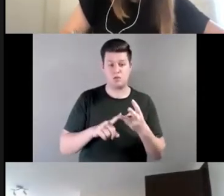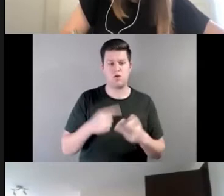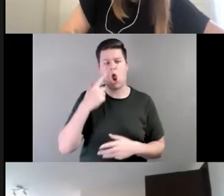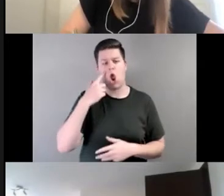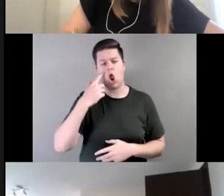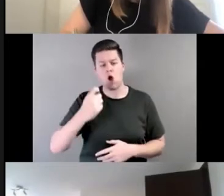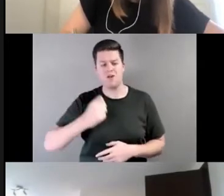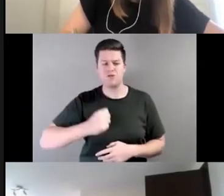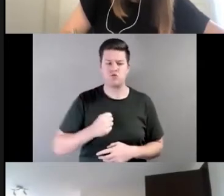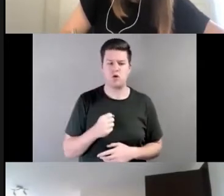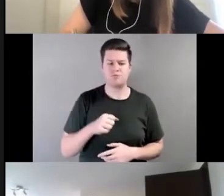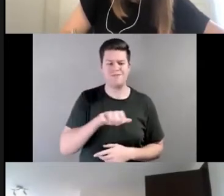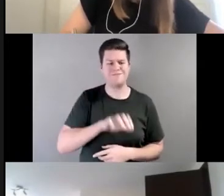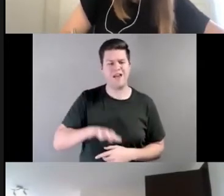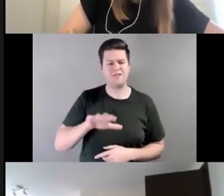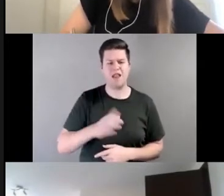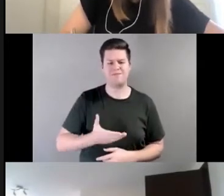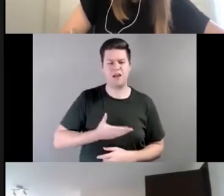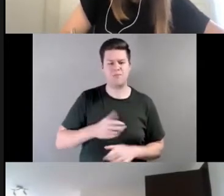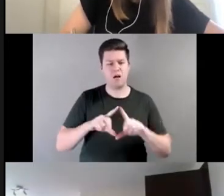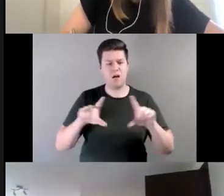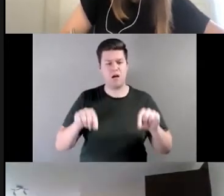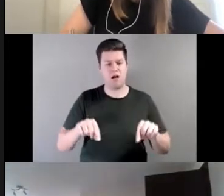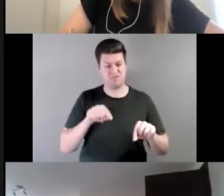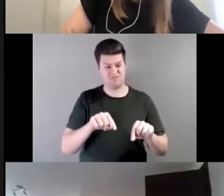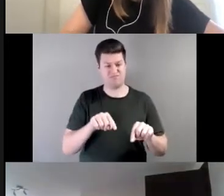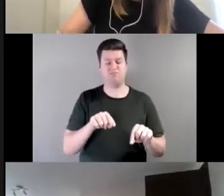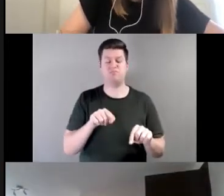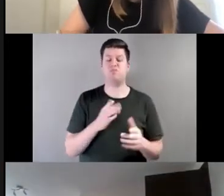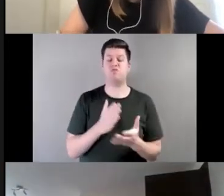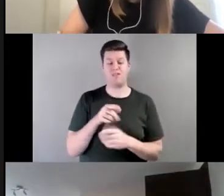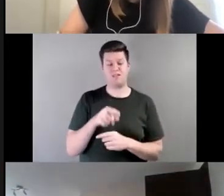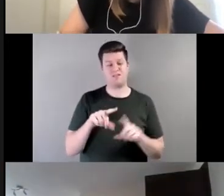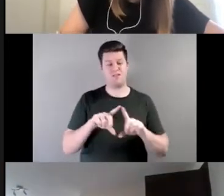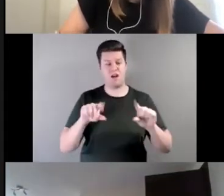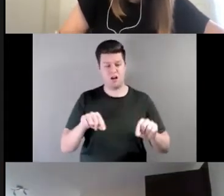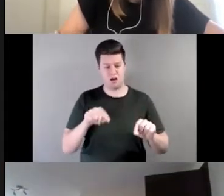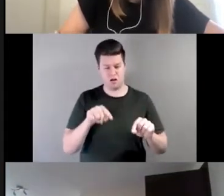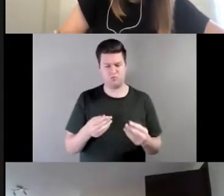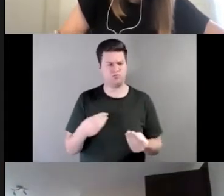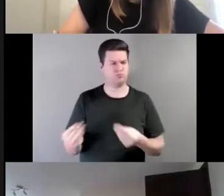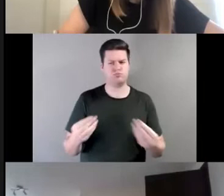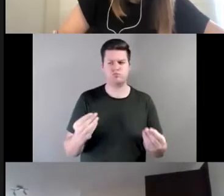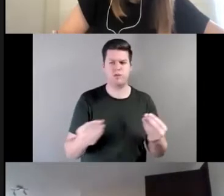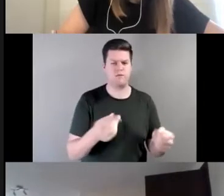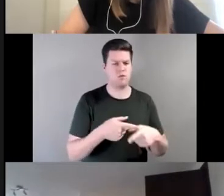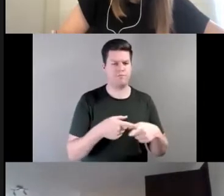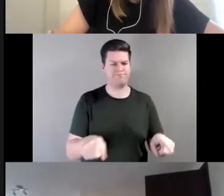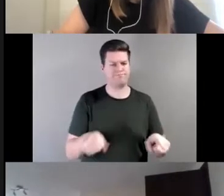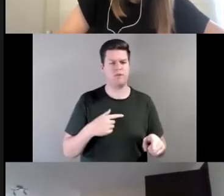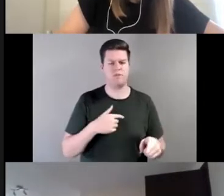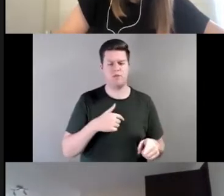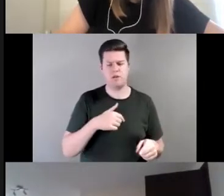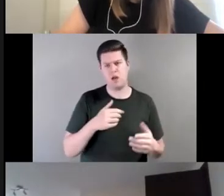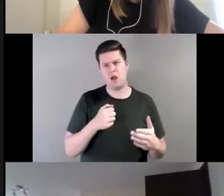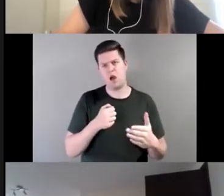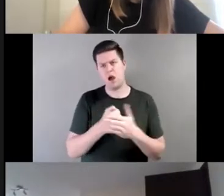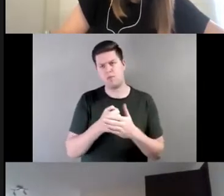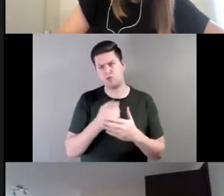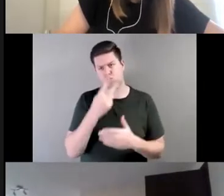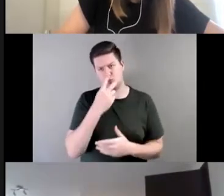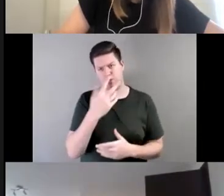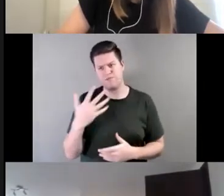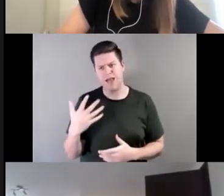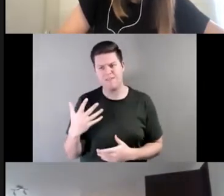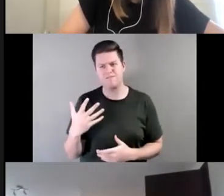Card. And that card currently is issued to people aged up to 25,